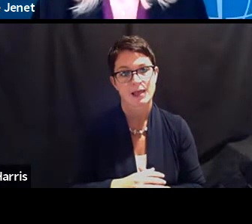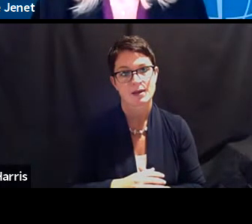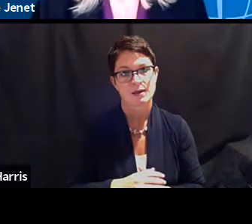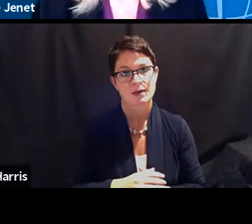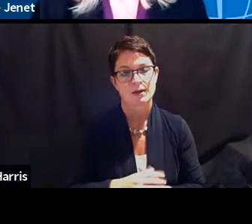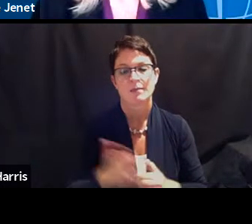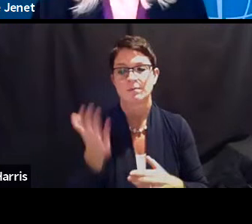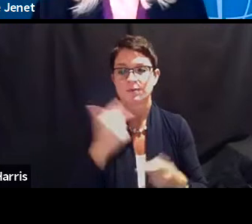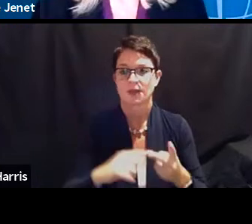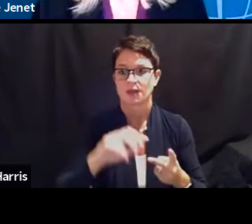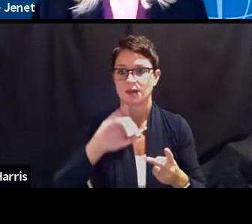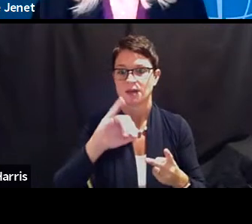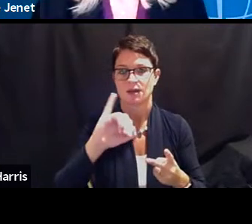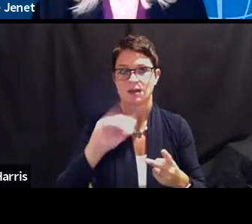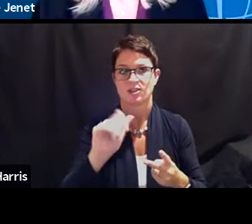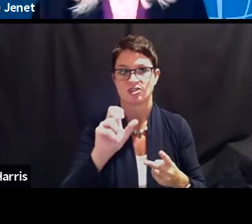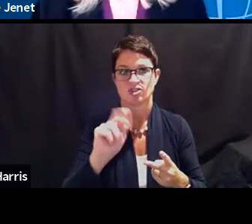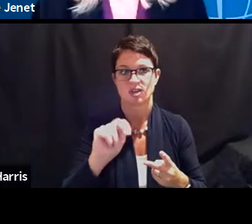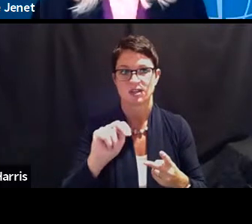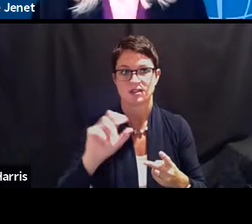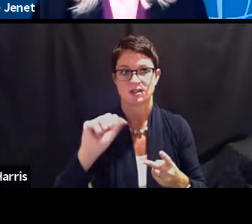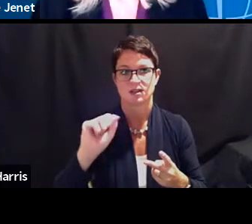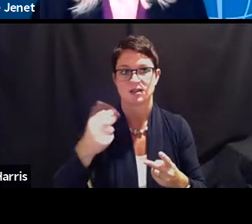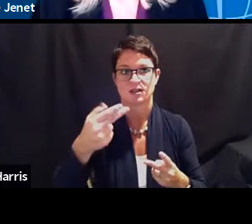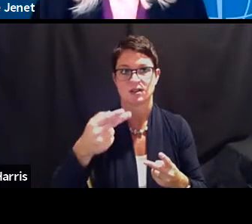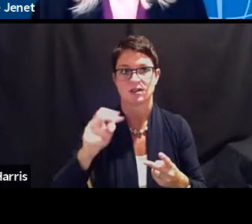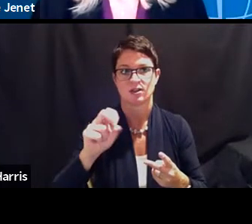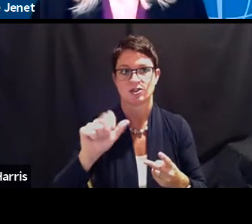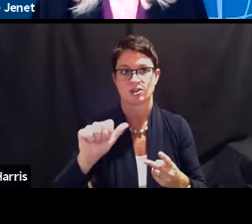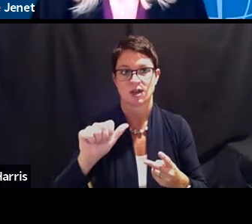Then we'll try Jason Shea.